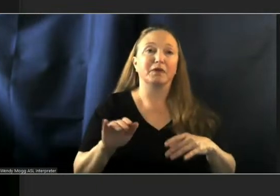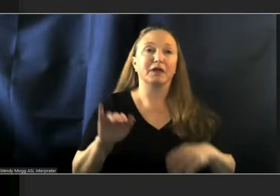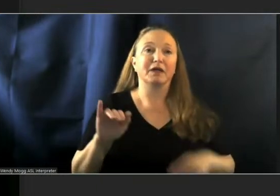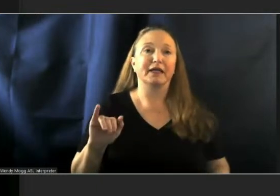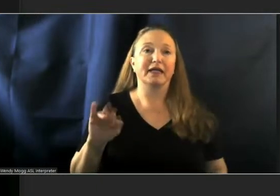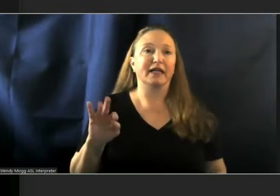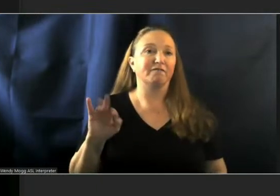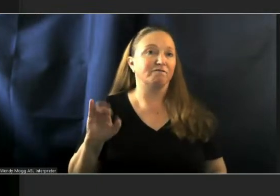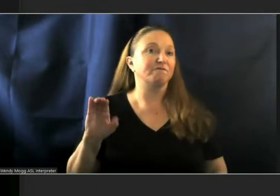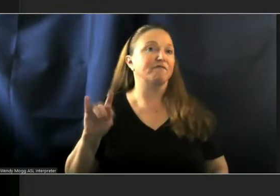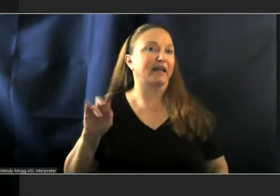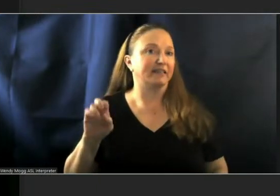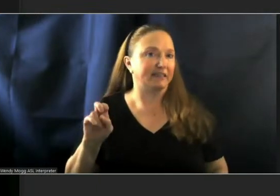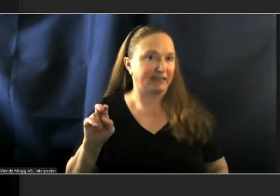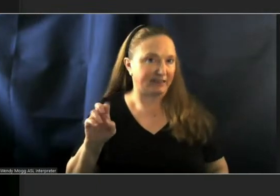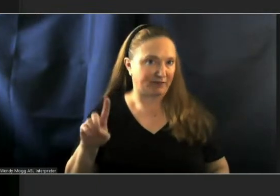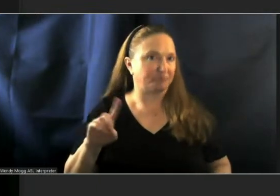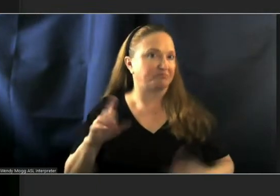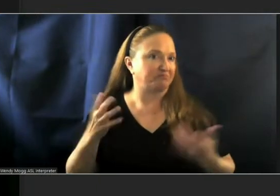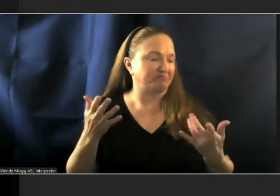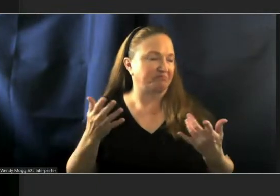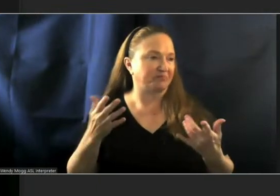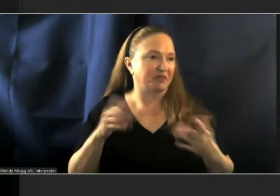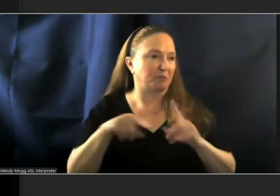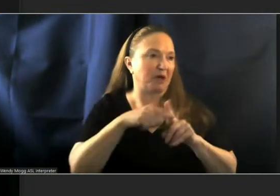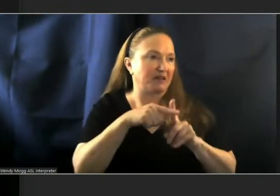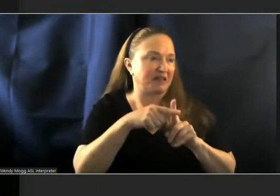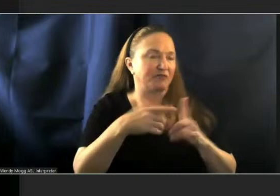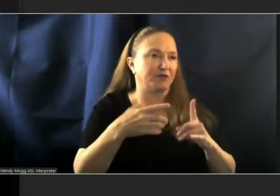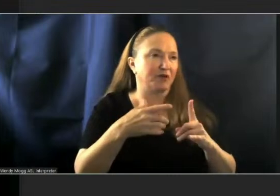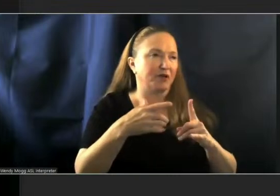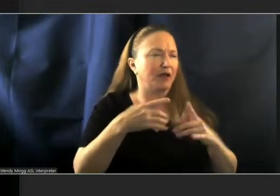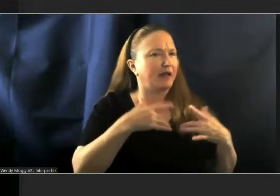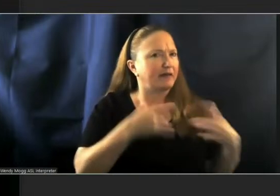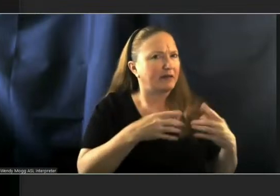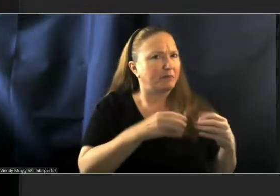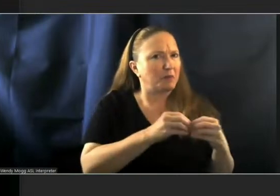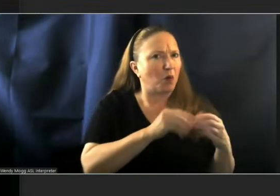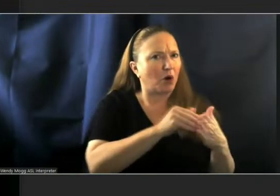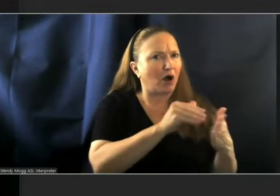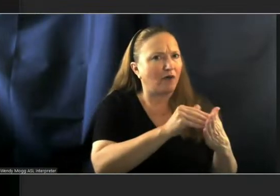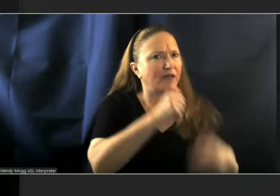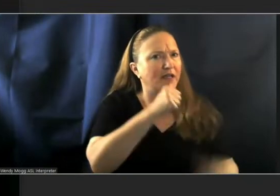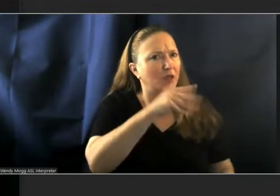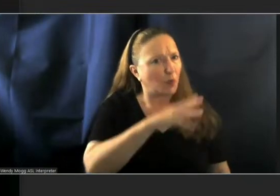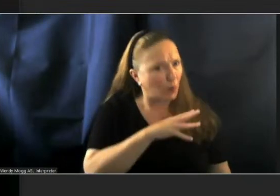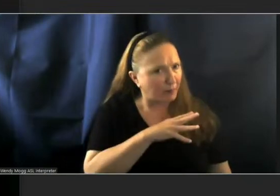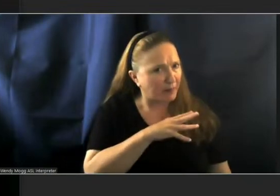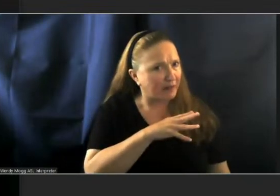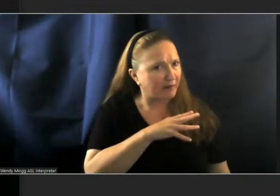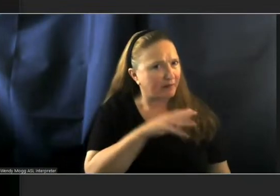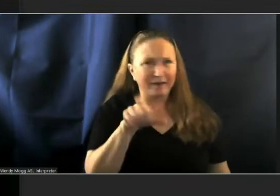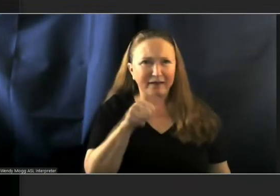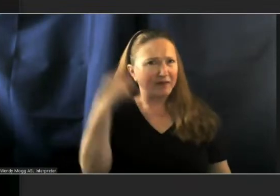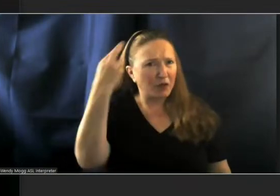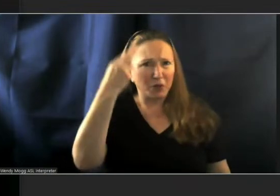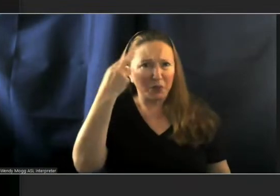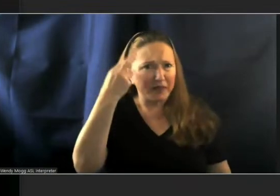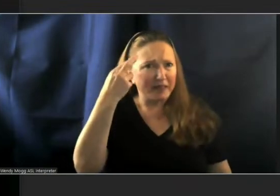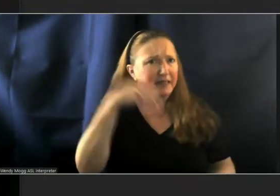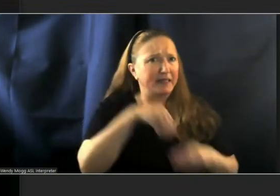there's kind of a big divide there. Do you have any ideas about why women are more susceptible in Mendocino